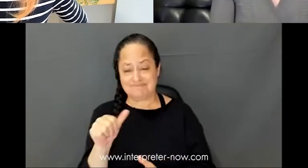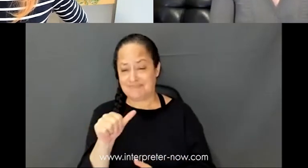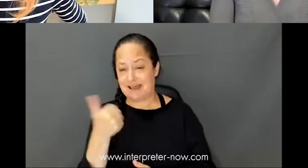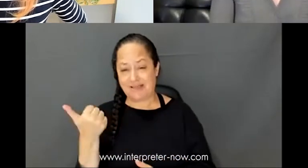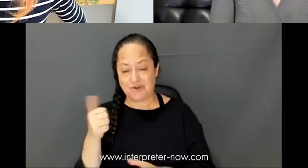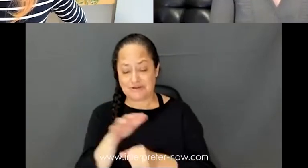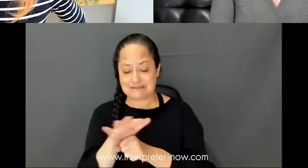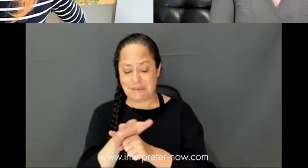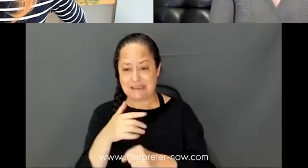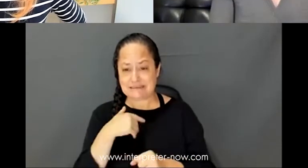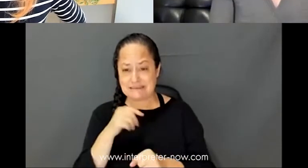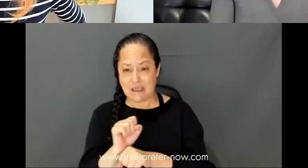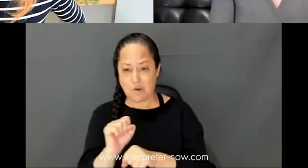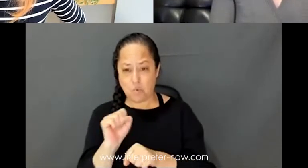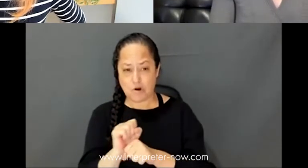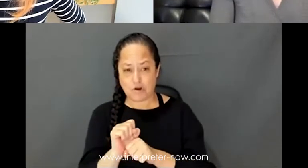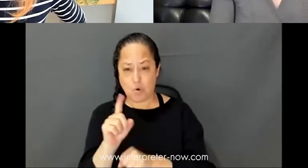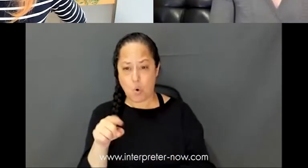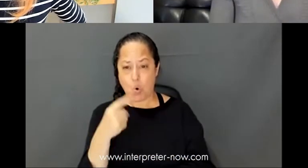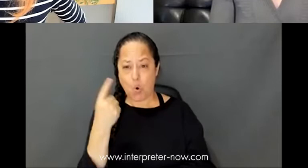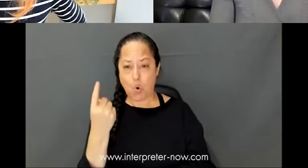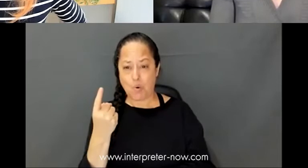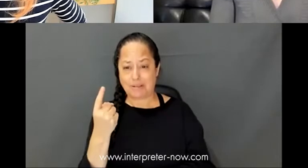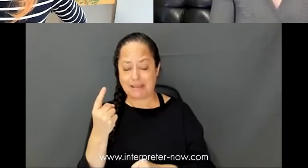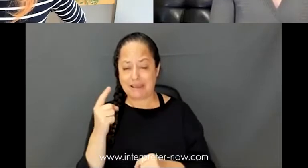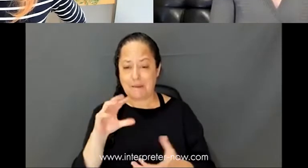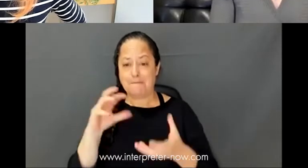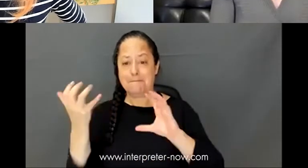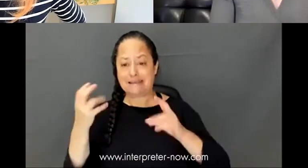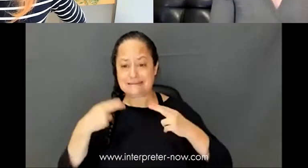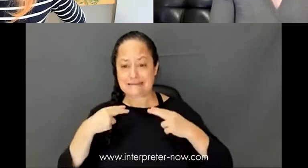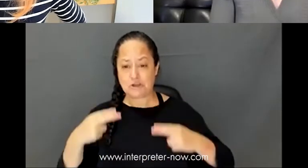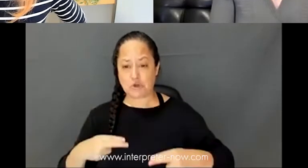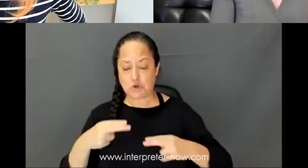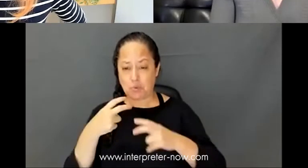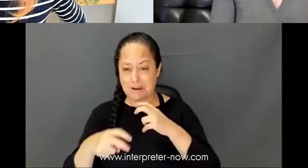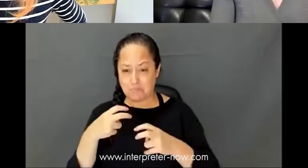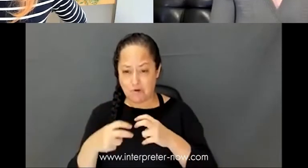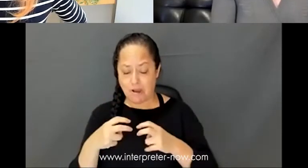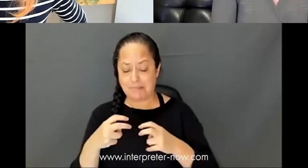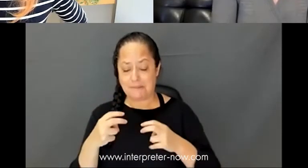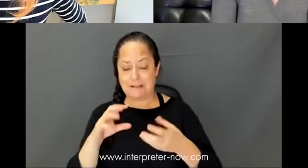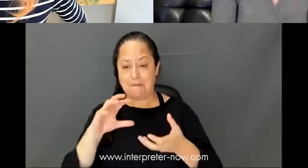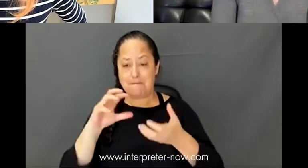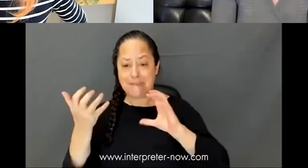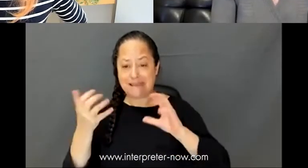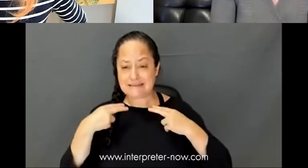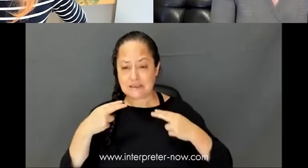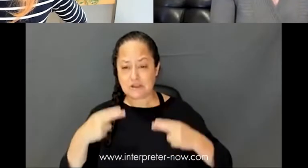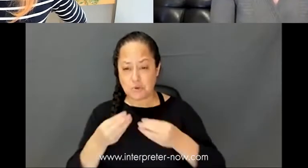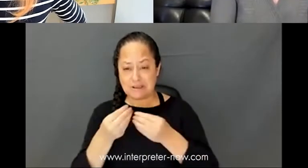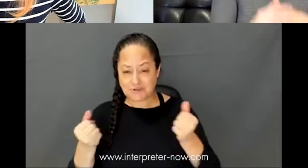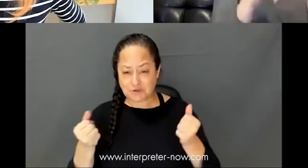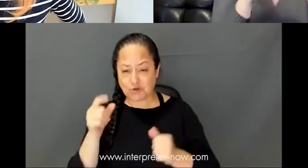in. There are only ever messy human problems. They only ever have messy human solutions. You need to get comfortable with